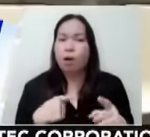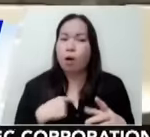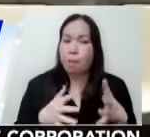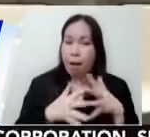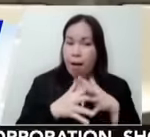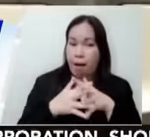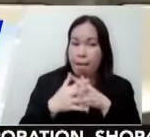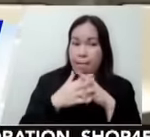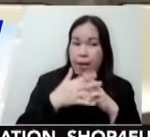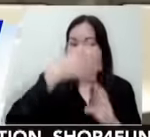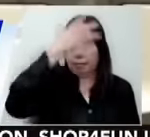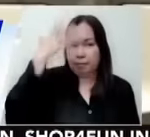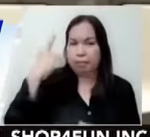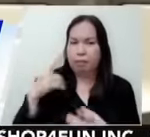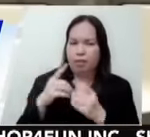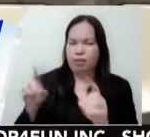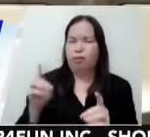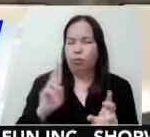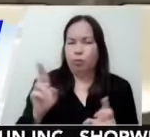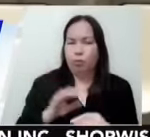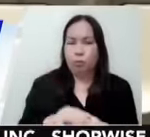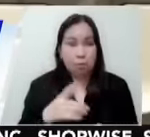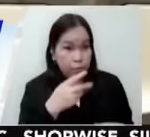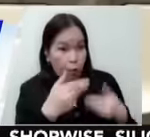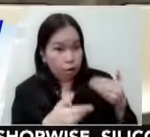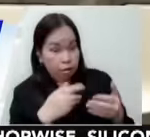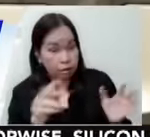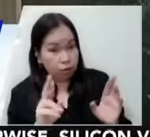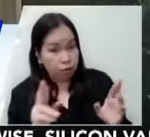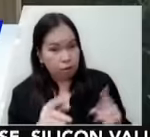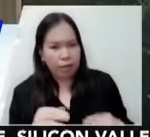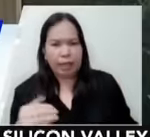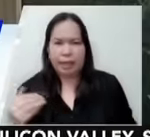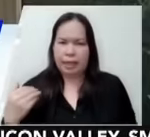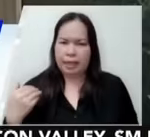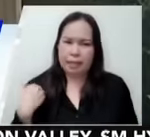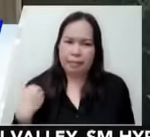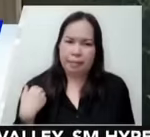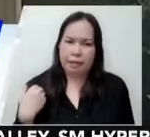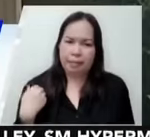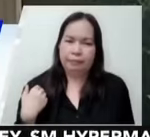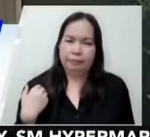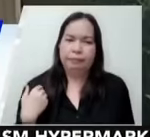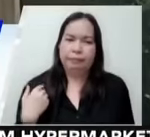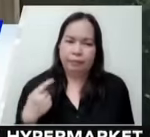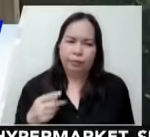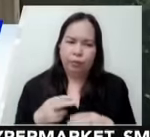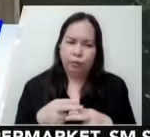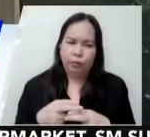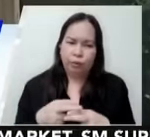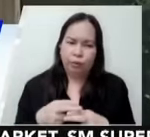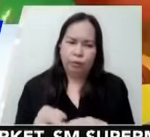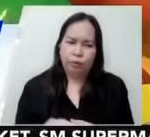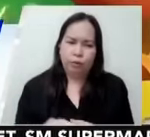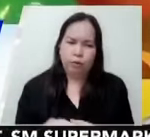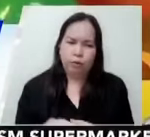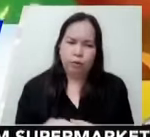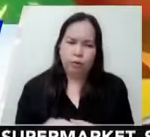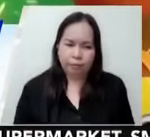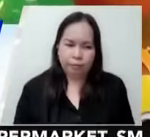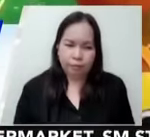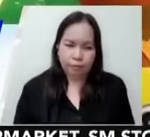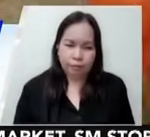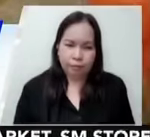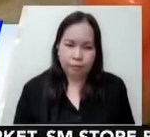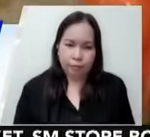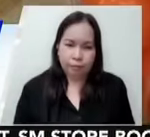the process already? No, it's not active as of now, but soon. We already talked about it, so that's something we're working on. Pagdating